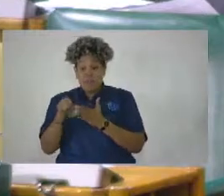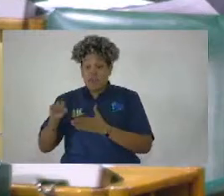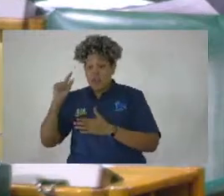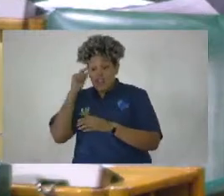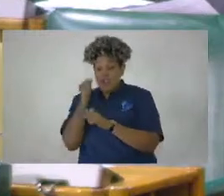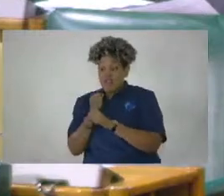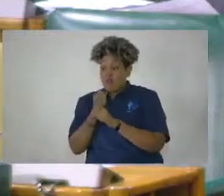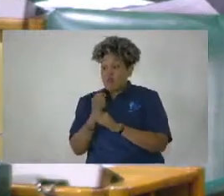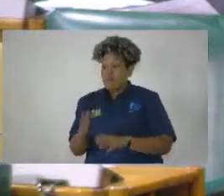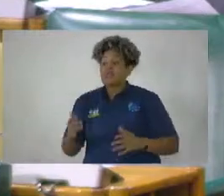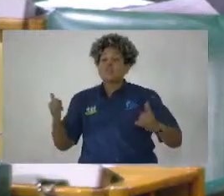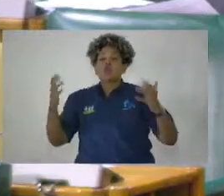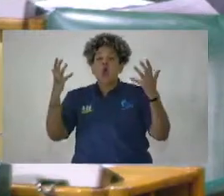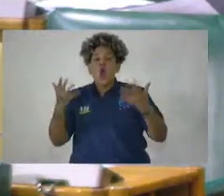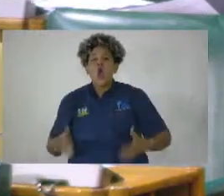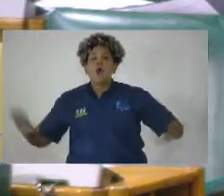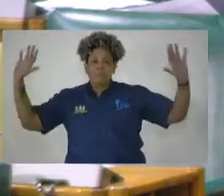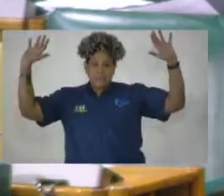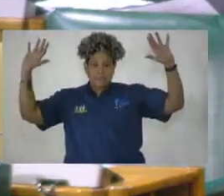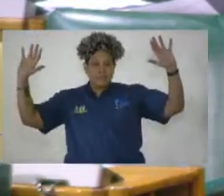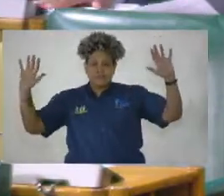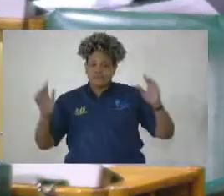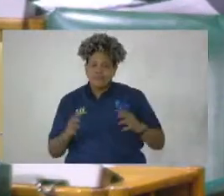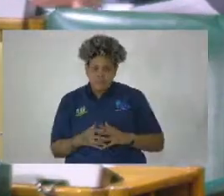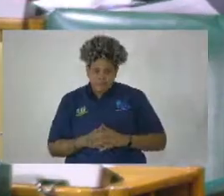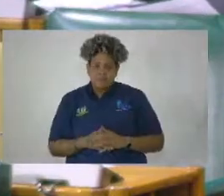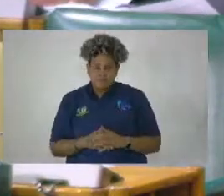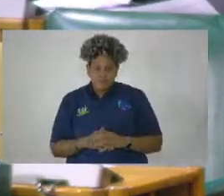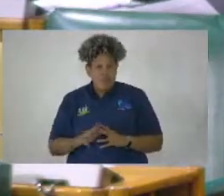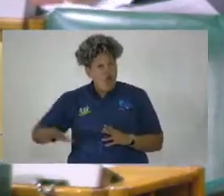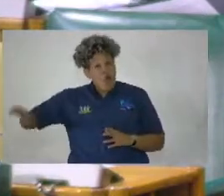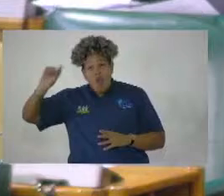compensation is completed.